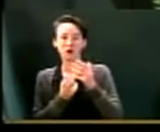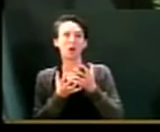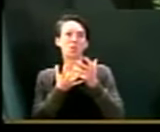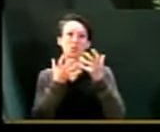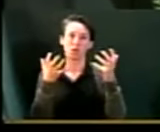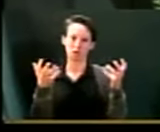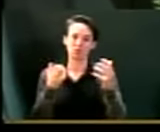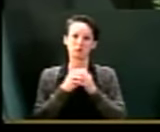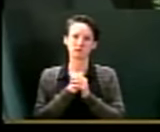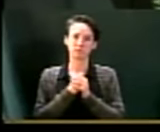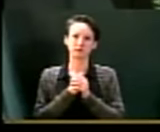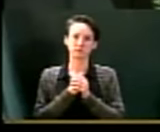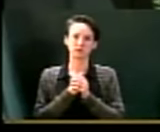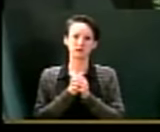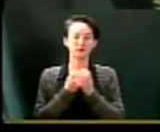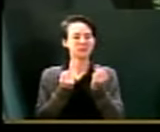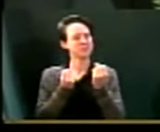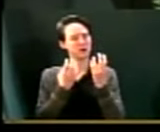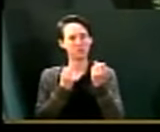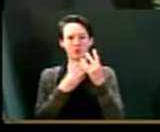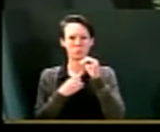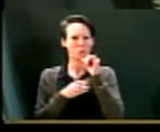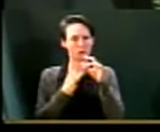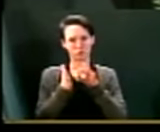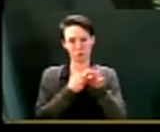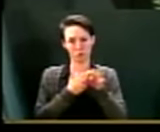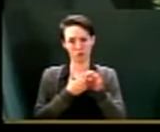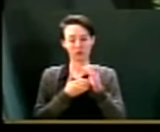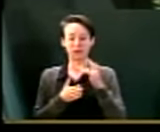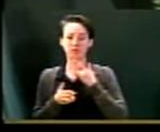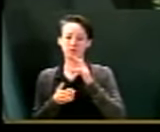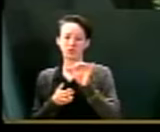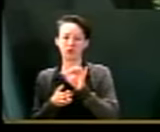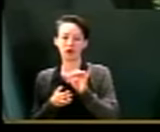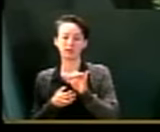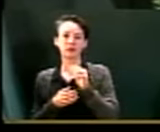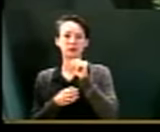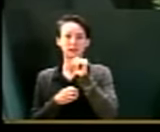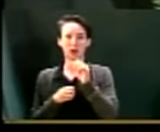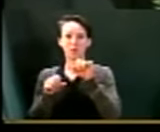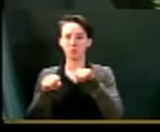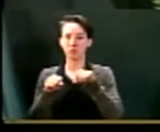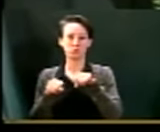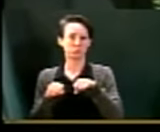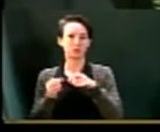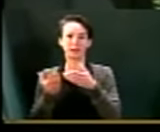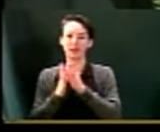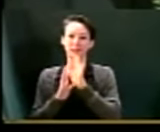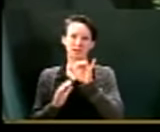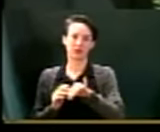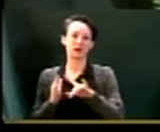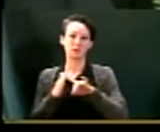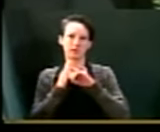them that weren't scored. They feel like it's unreasonable at the beginning of the year to ask that.